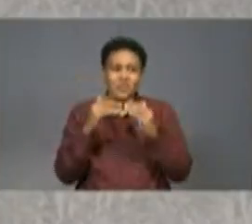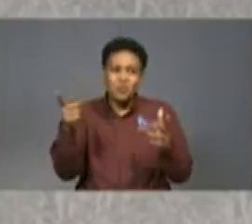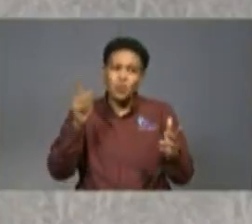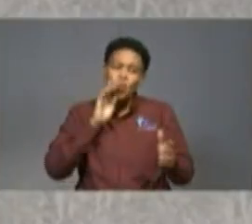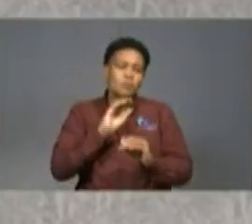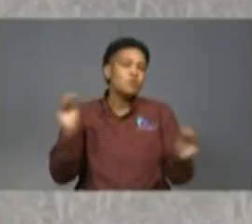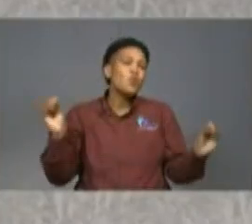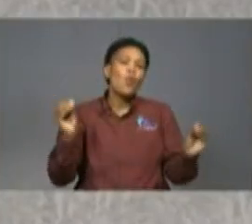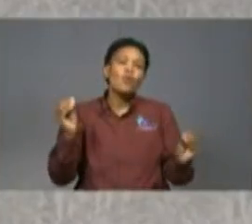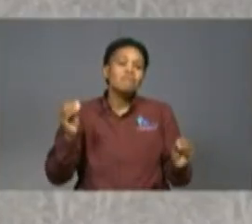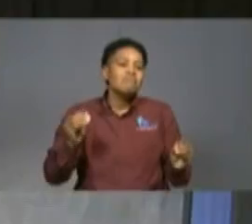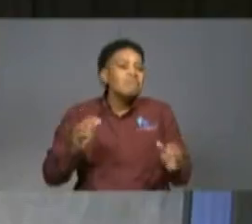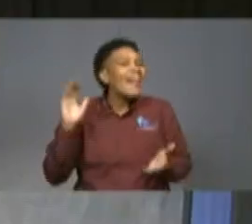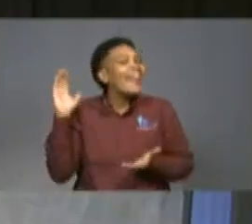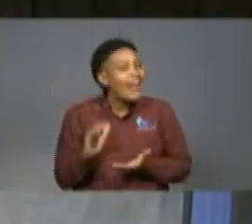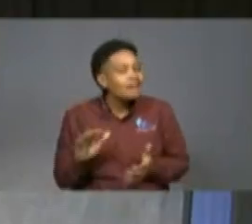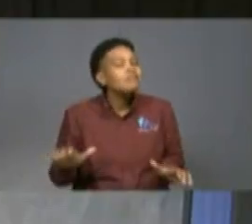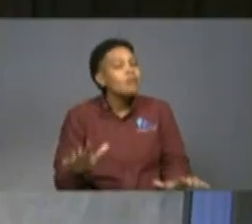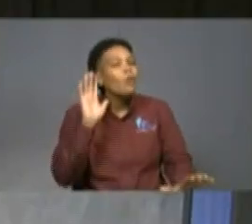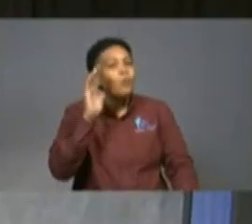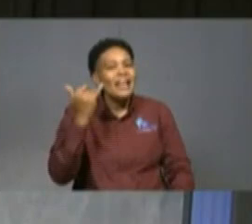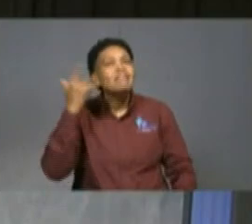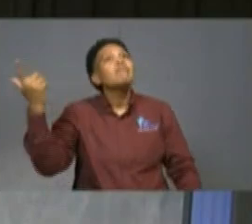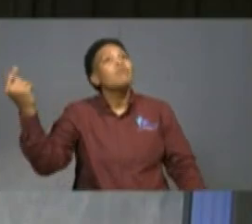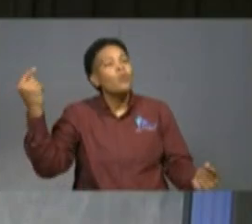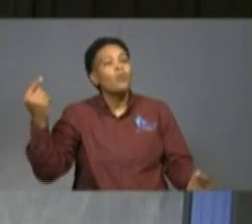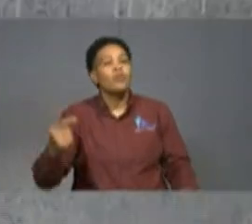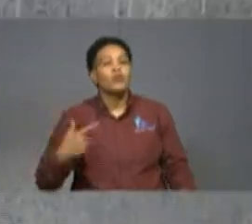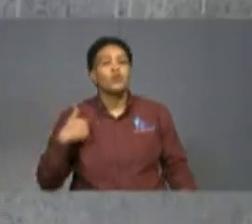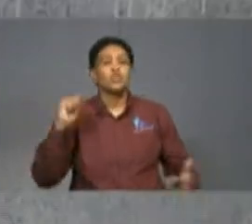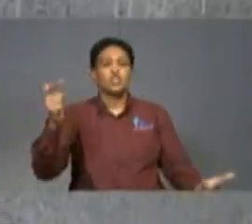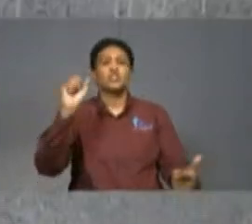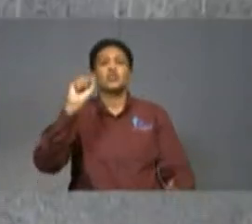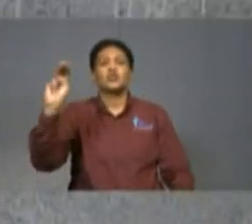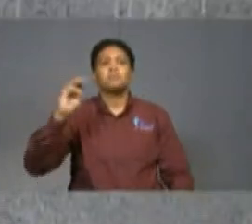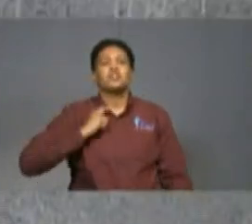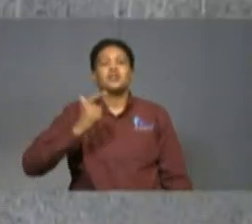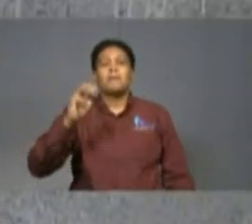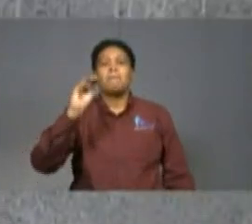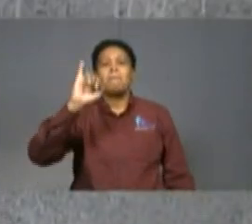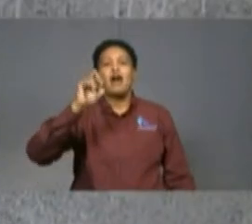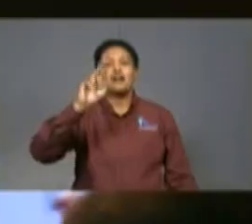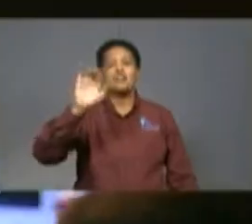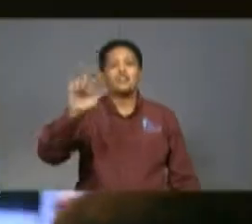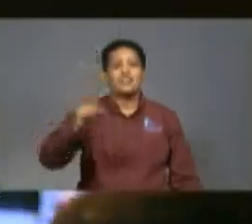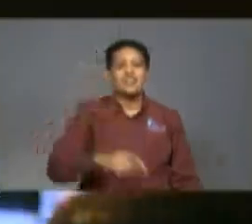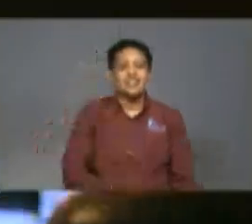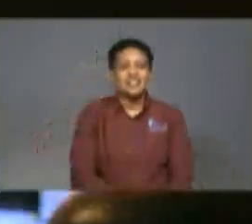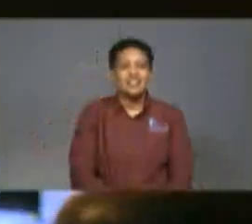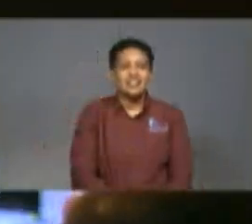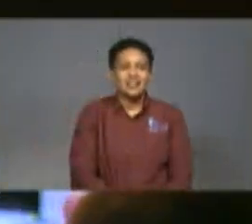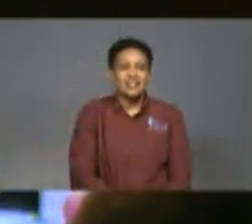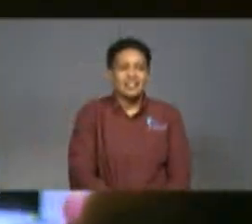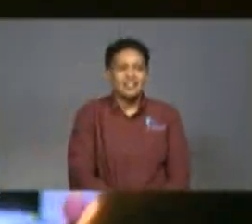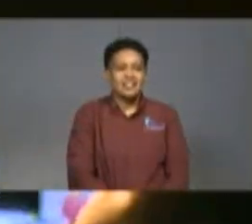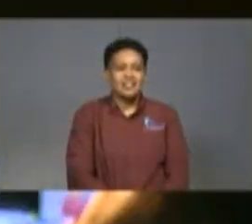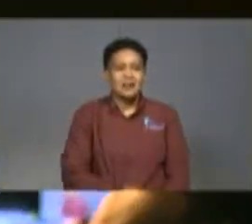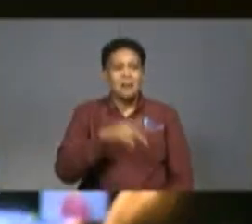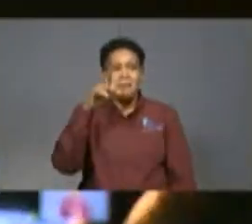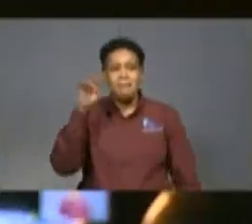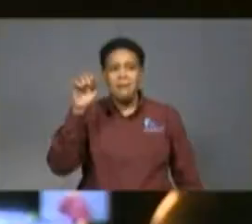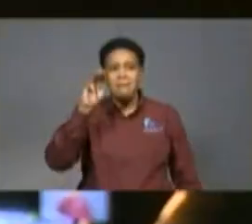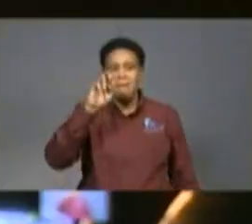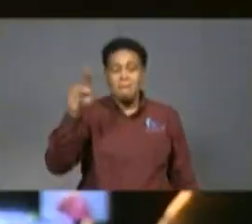Green. We now have a question from social media, and we go over to Marjorie. Marjorie? Well, Kevin Marr on Instagram, he's saying